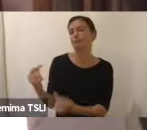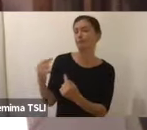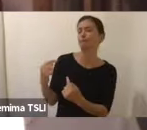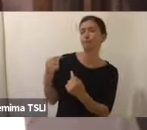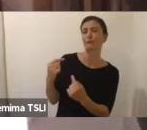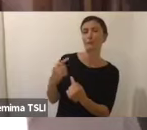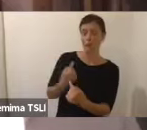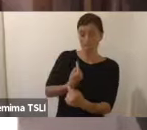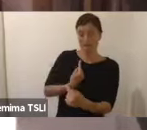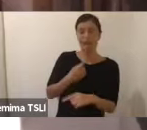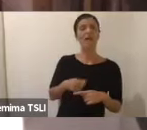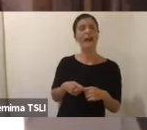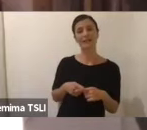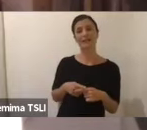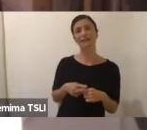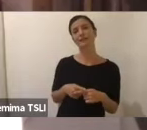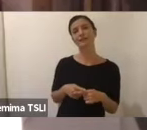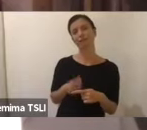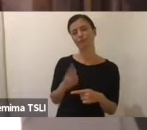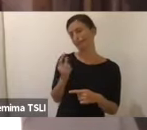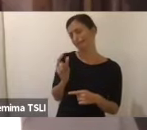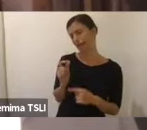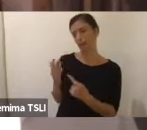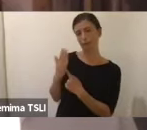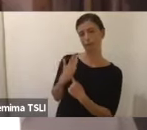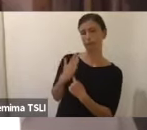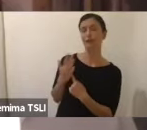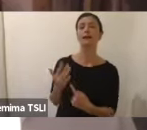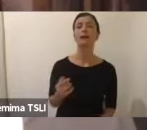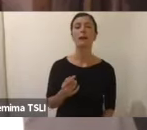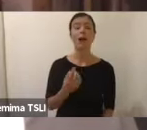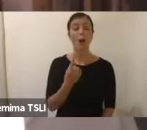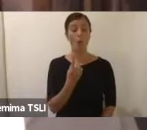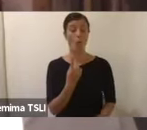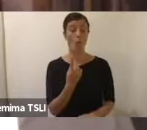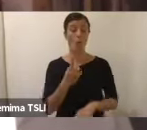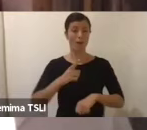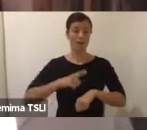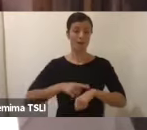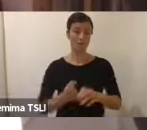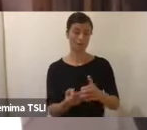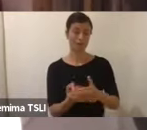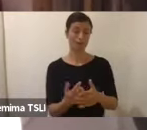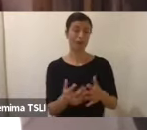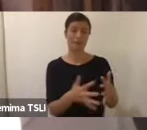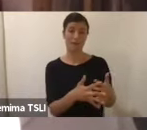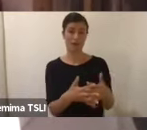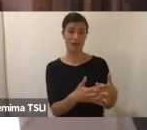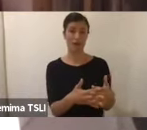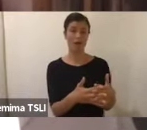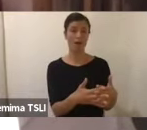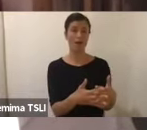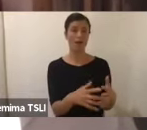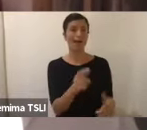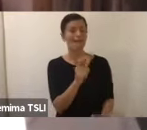and once when i was in the states i i i was uh subjected to a little bit of uh of of racist